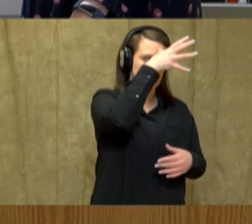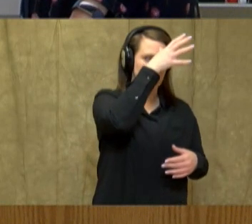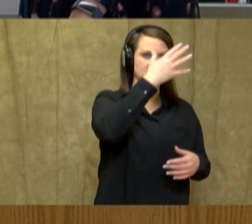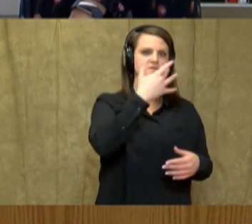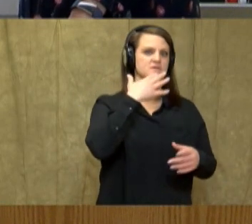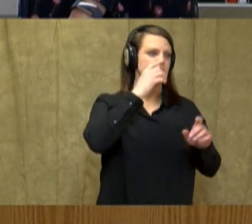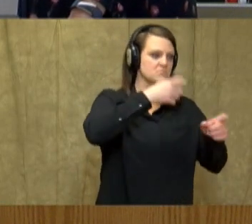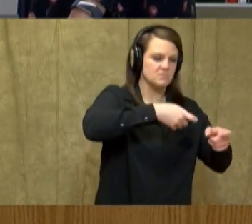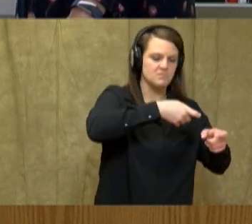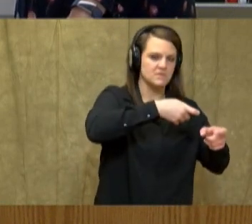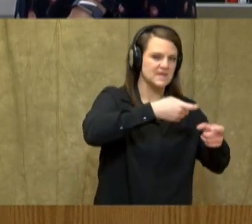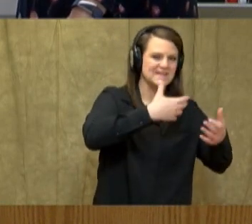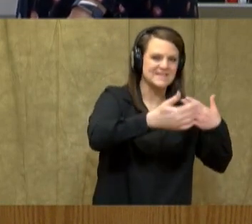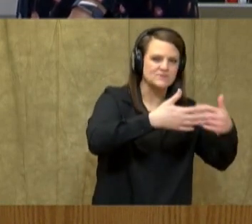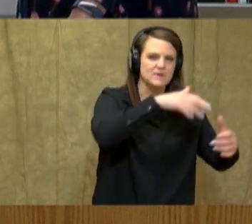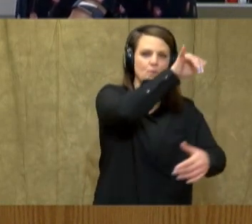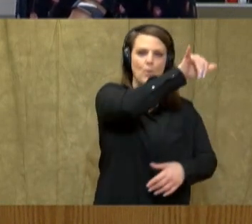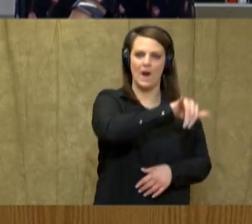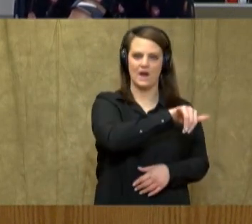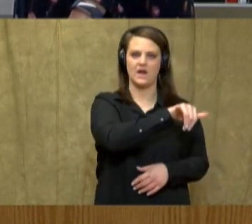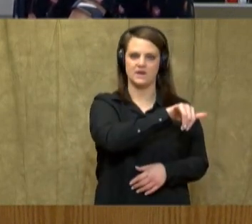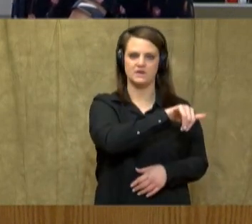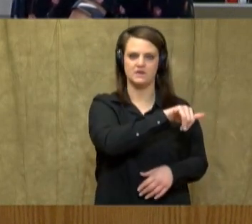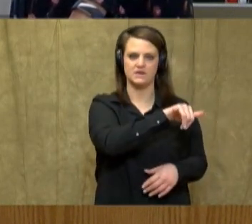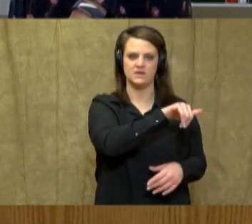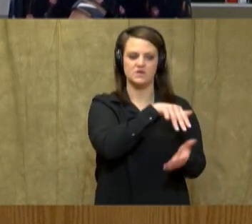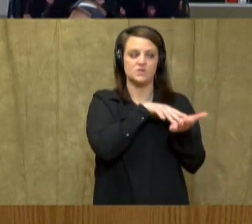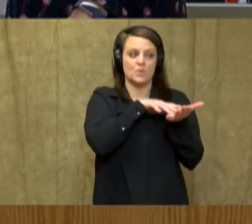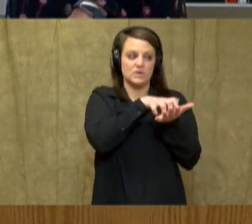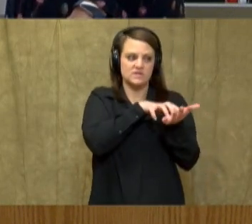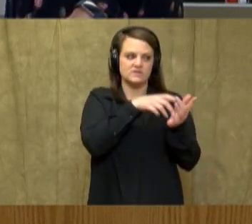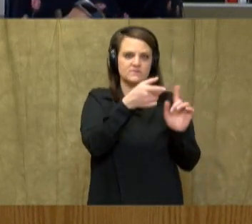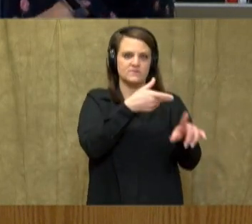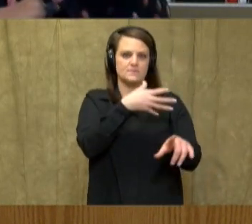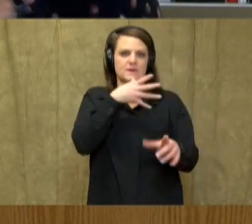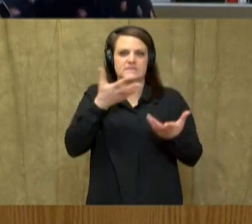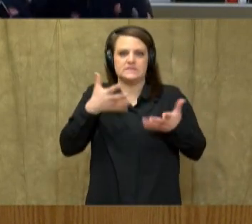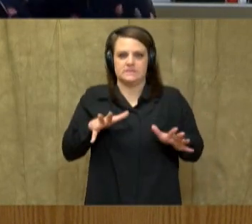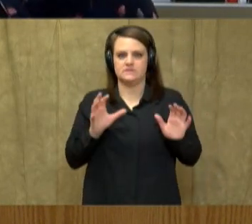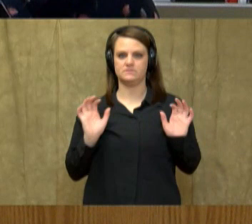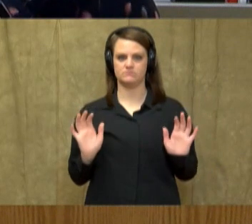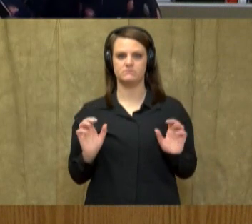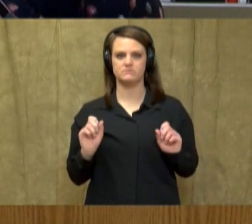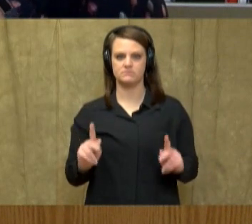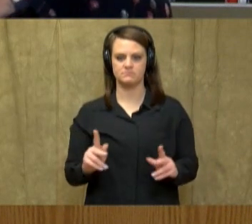going to get his Y chromosome. You can only get that recessive trait from your mother, okay?